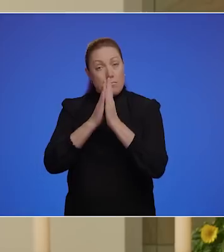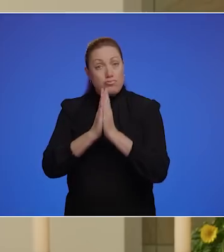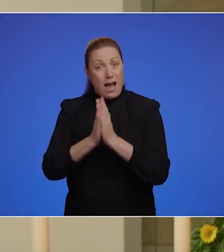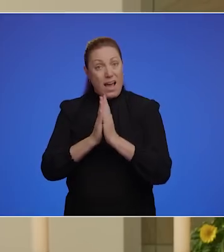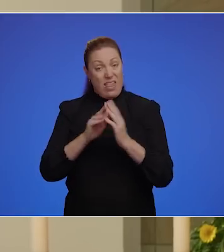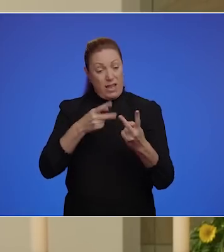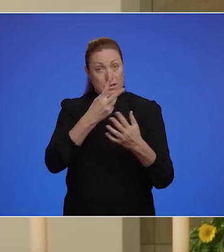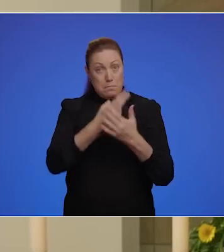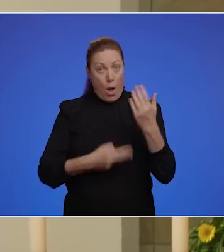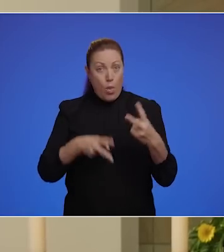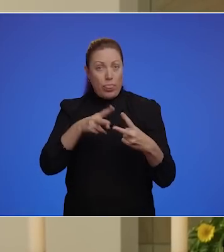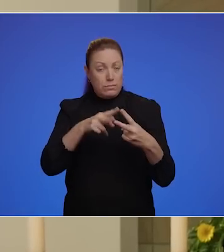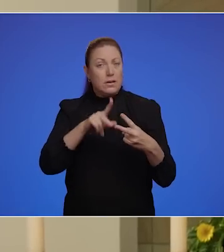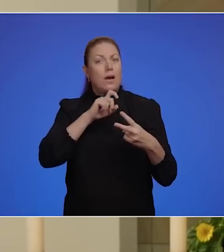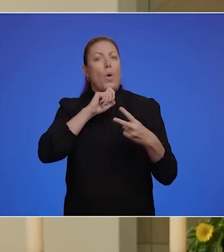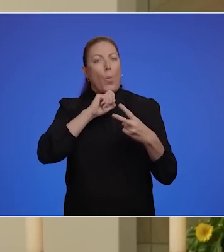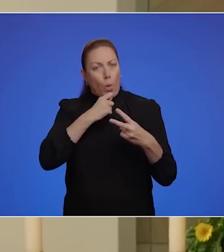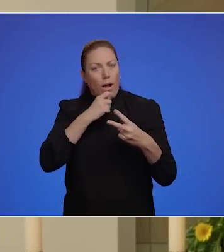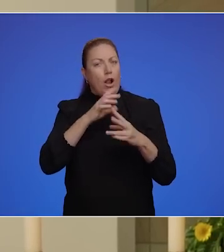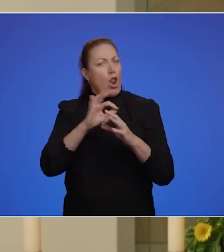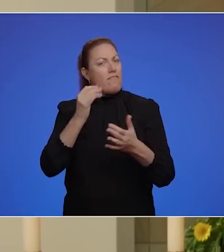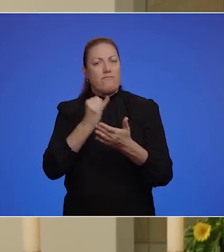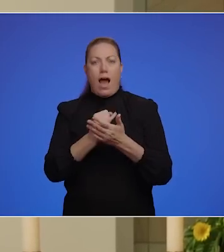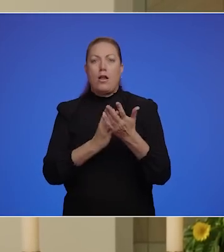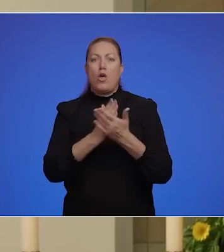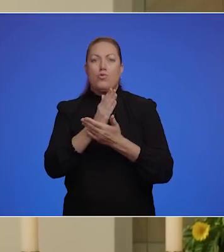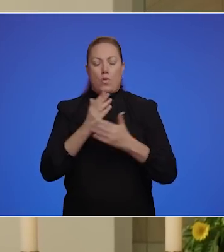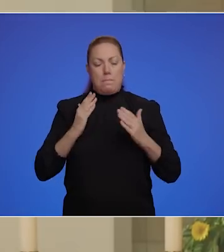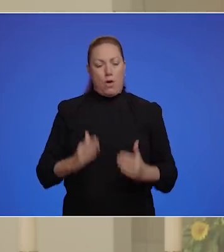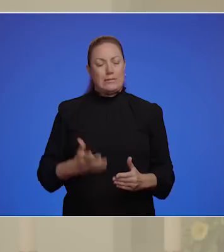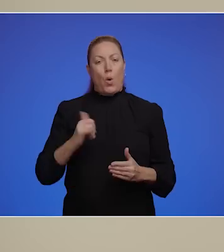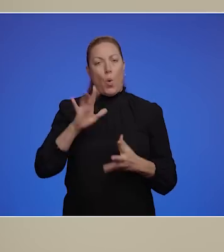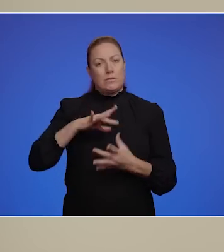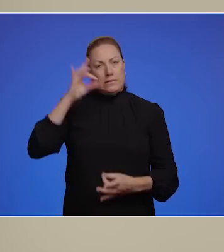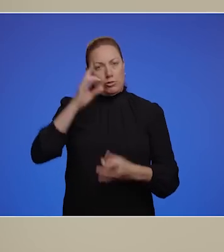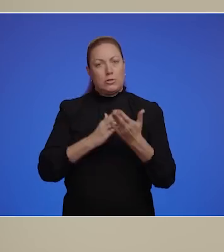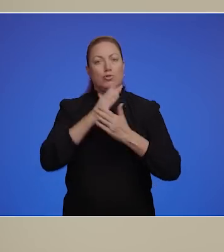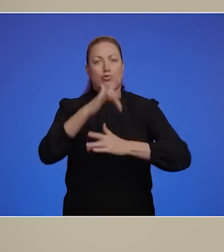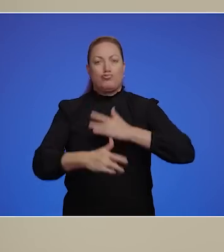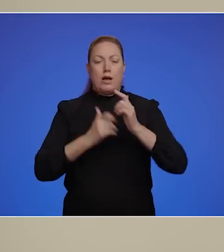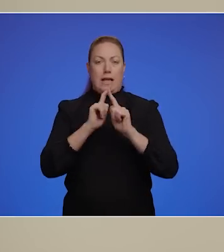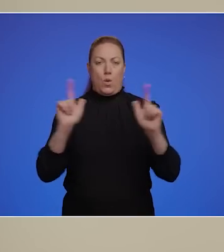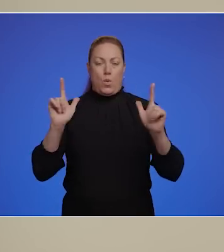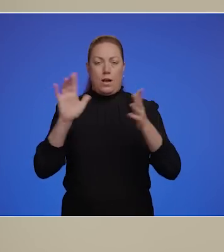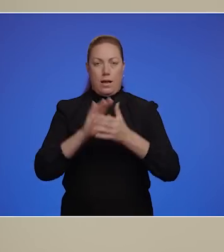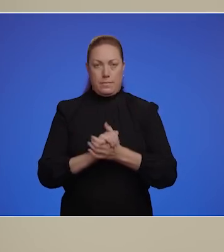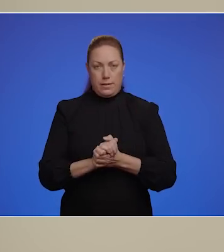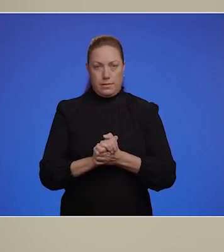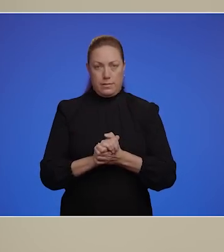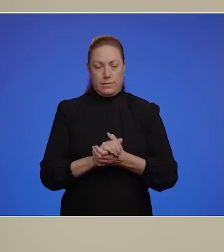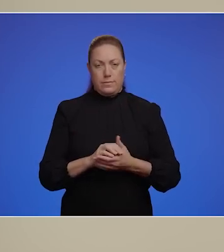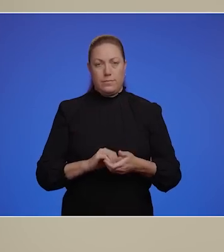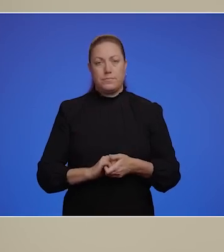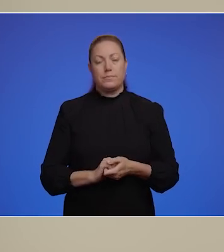the sustenance they provide may not fail us in body or in spirit, through Christ our Lord. Amen.